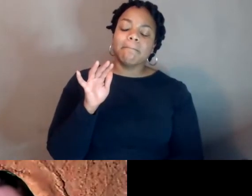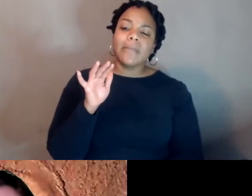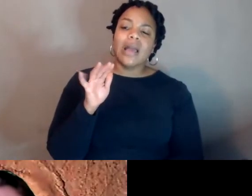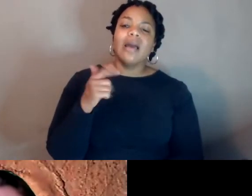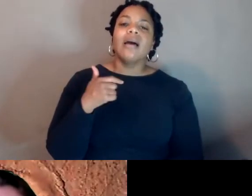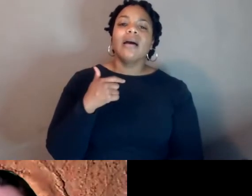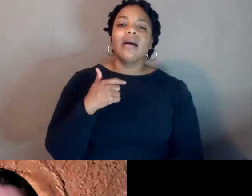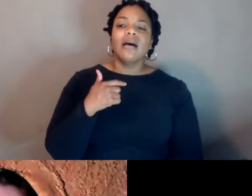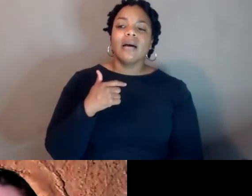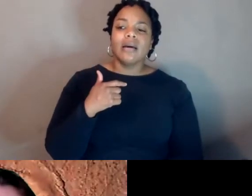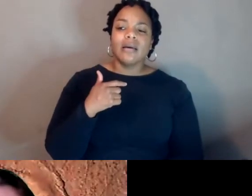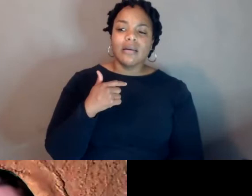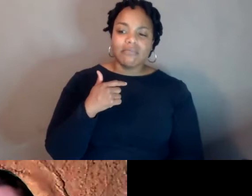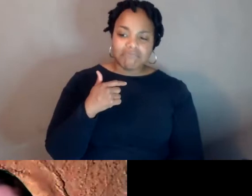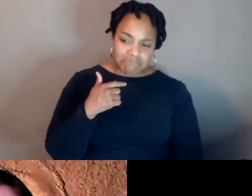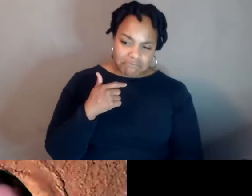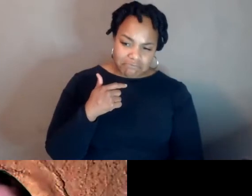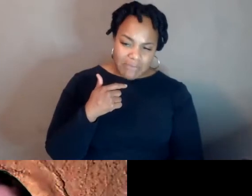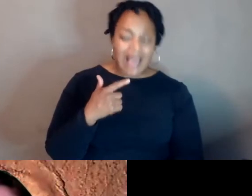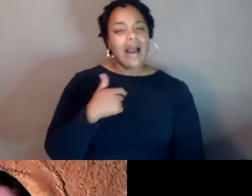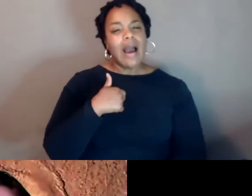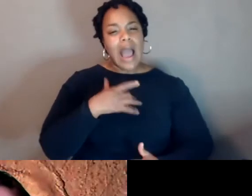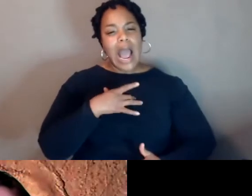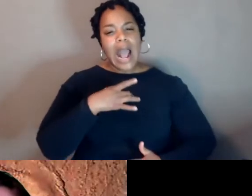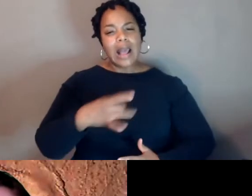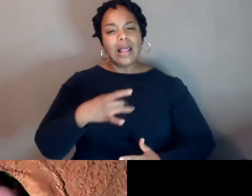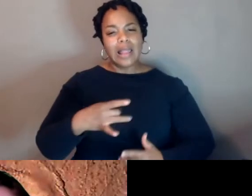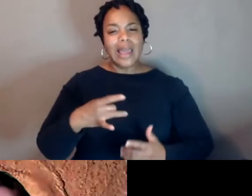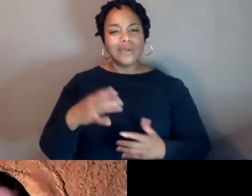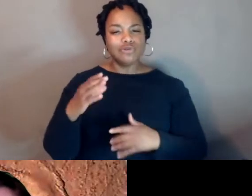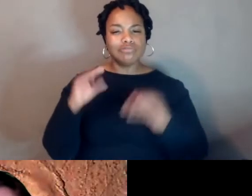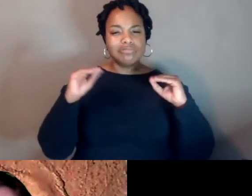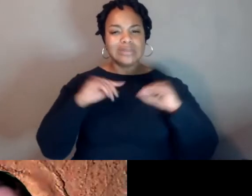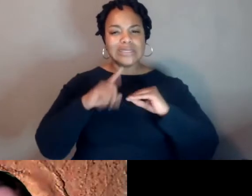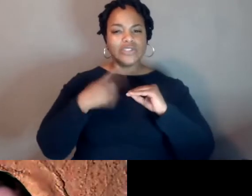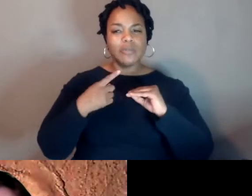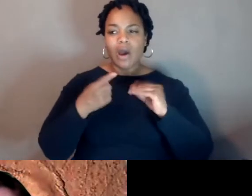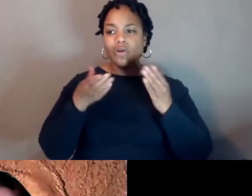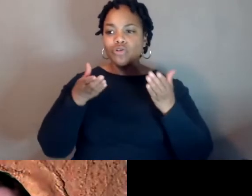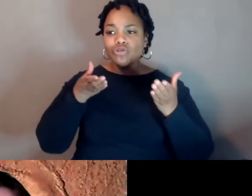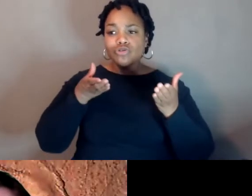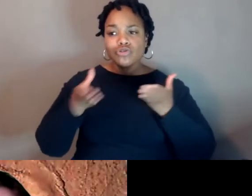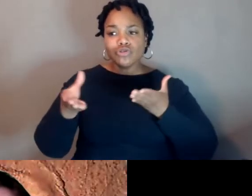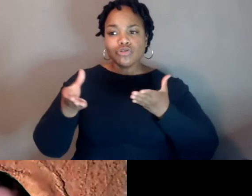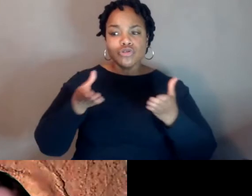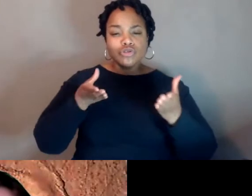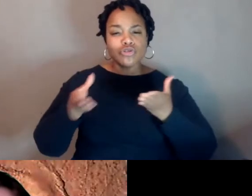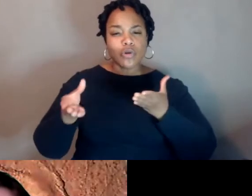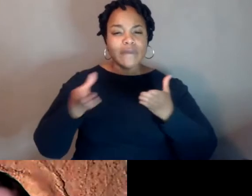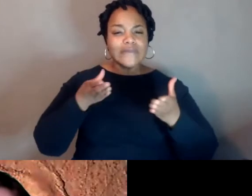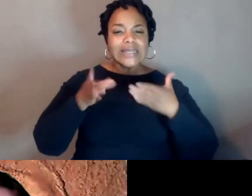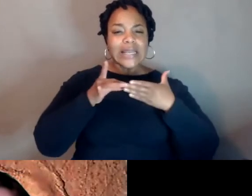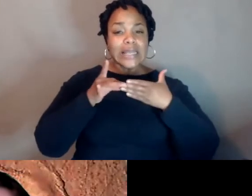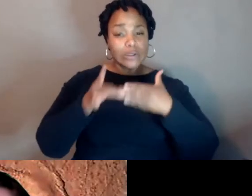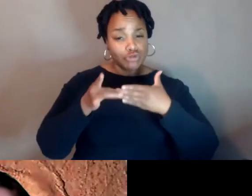about servant leadership when I was doing a lot of workshops, 3 and 4 a year for